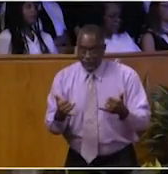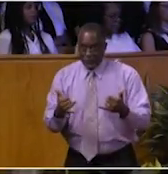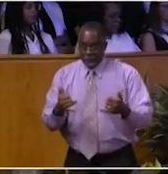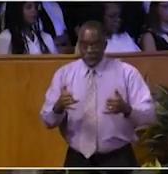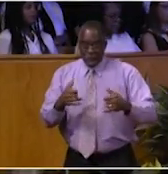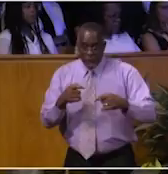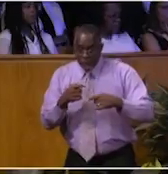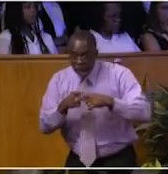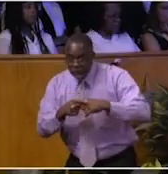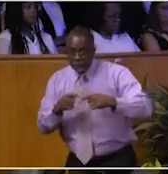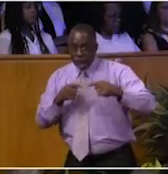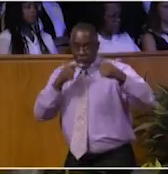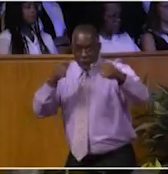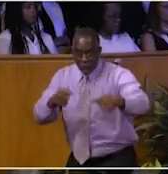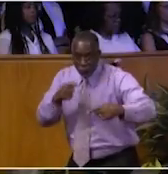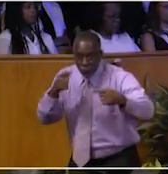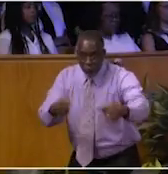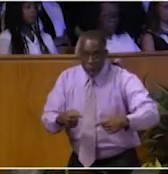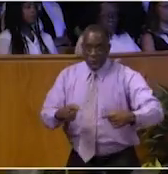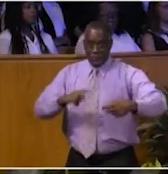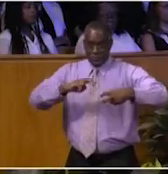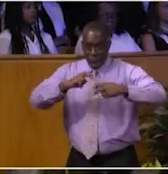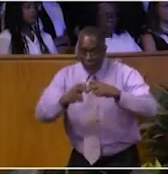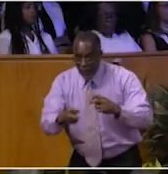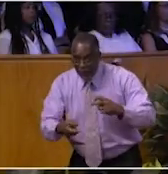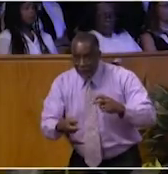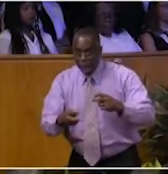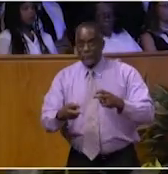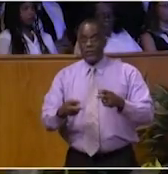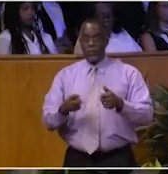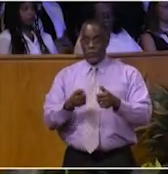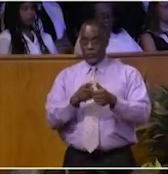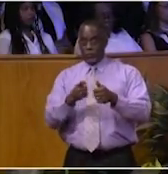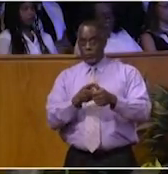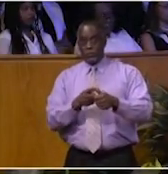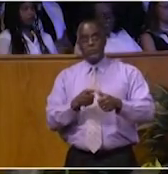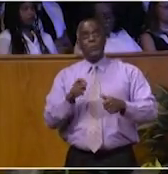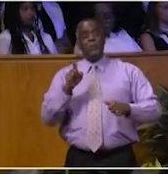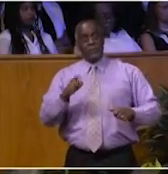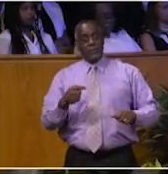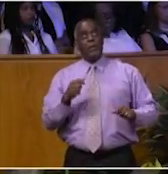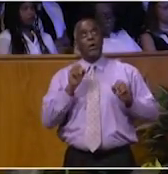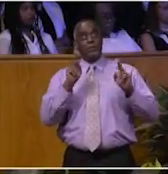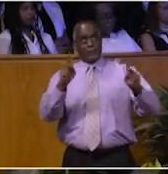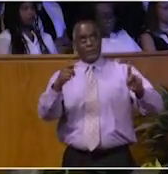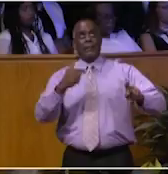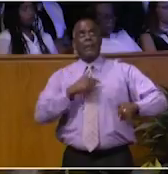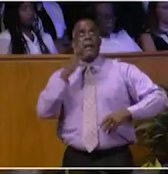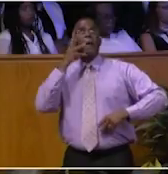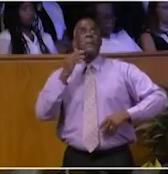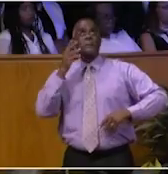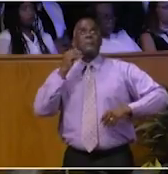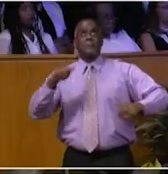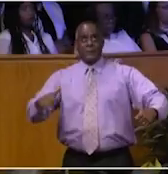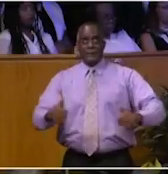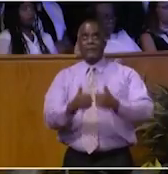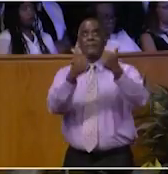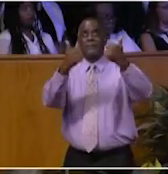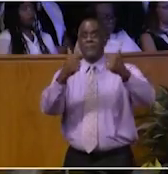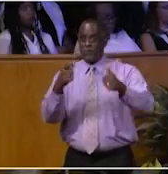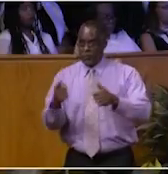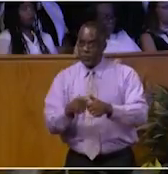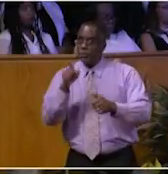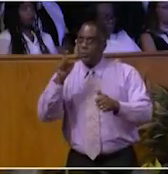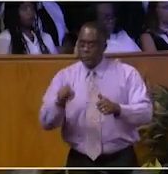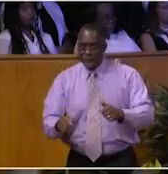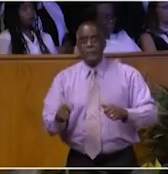Let me tell you something, that if you don't acknowledge that you're going through something, I guarantee you, in